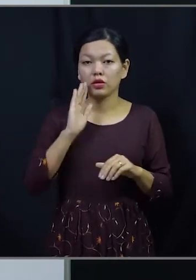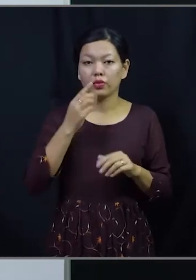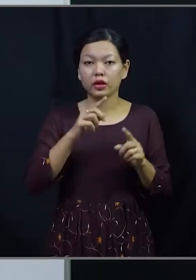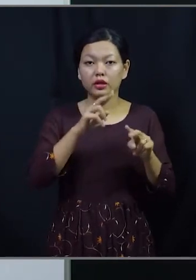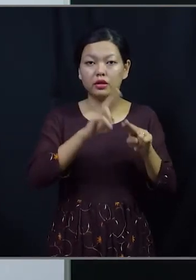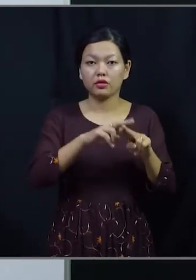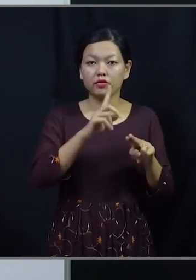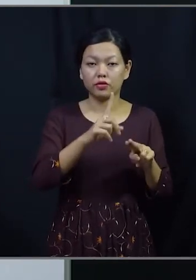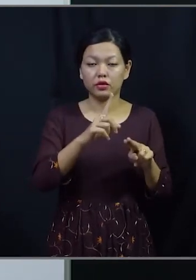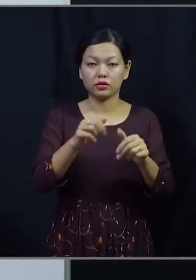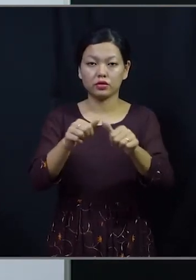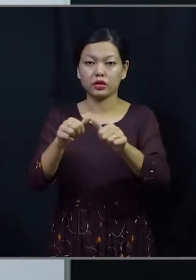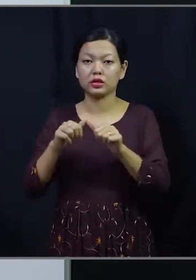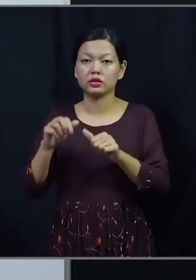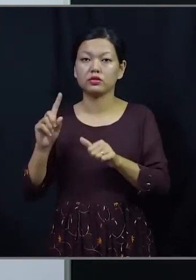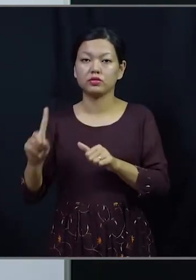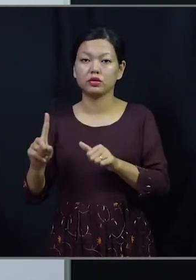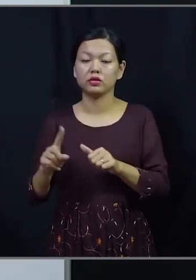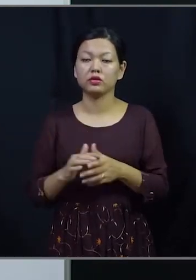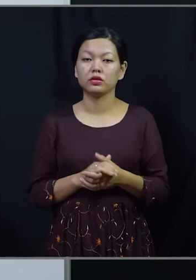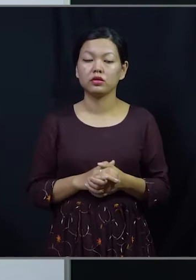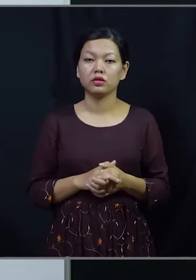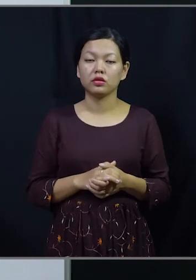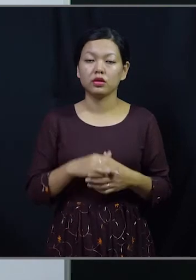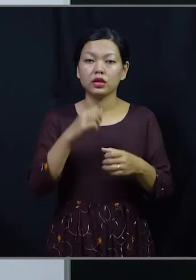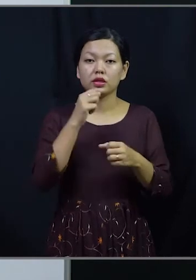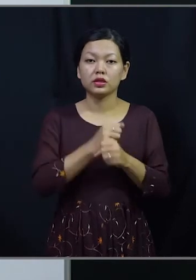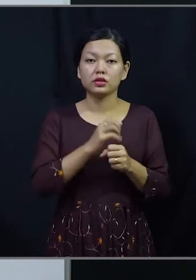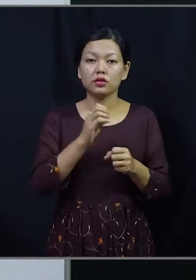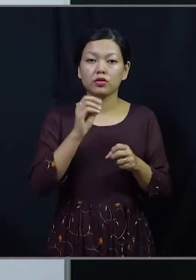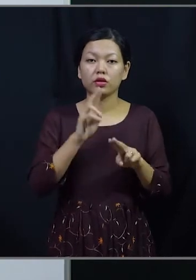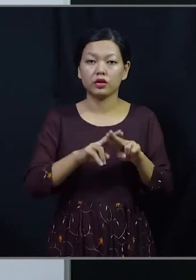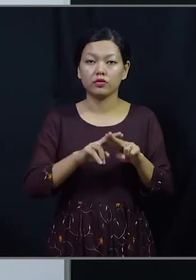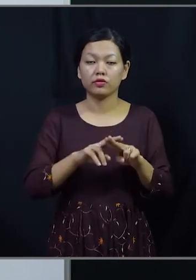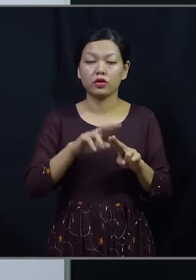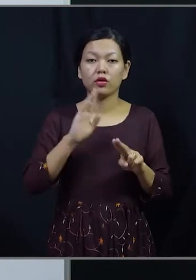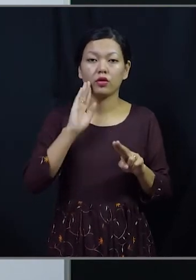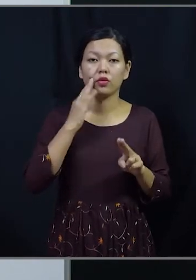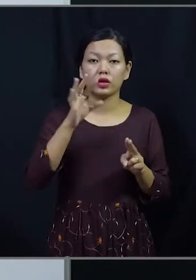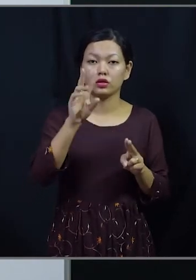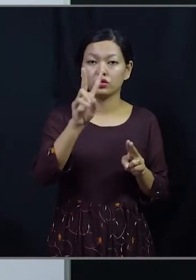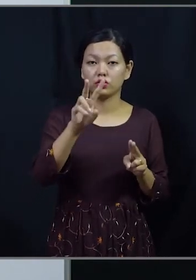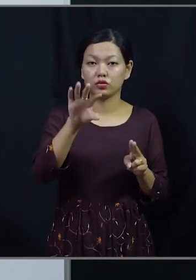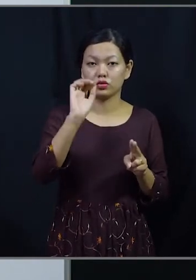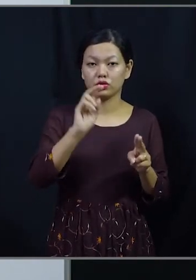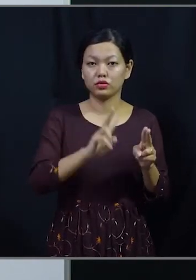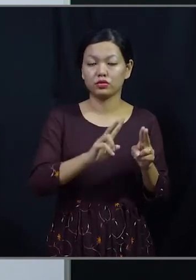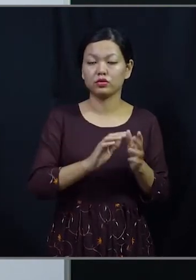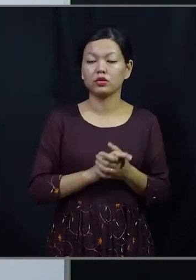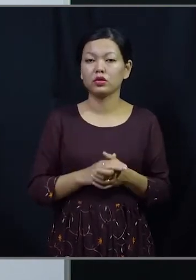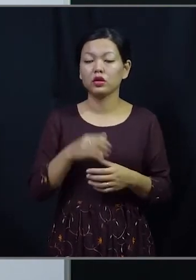1, you get the answer as 1. Alright, then GOF of 2. So we get G